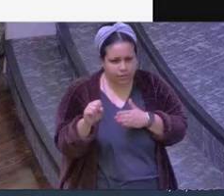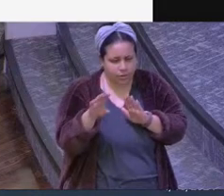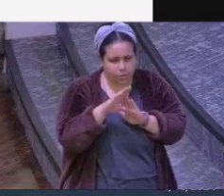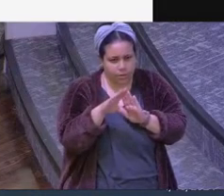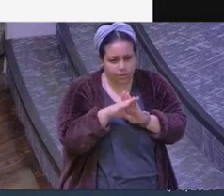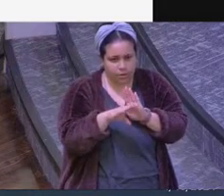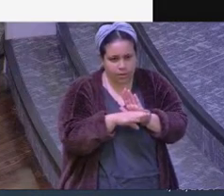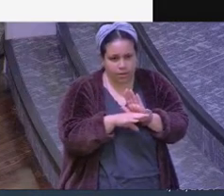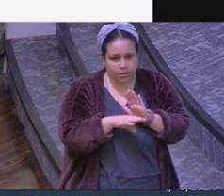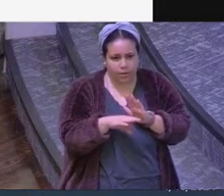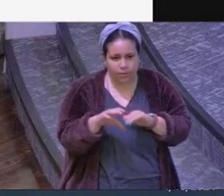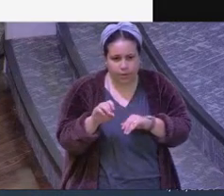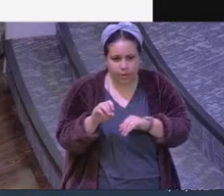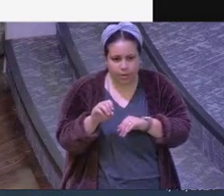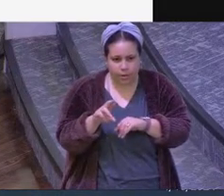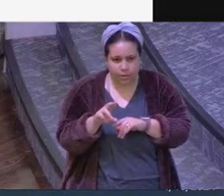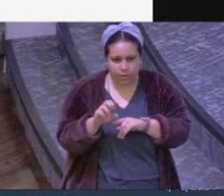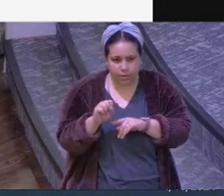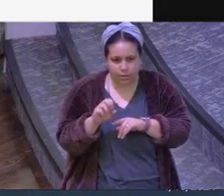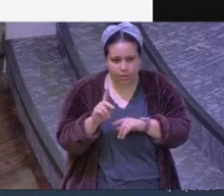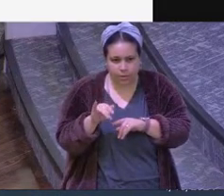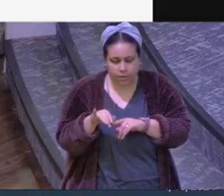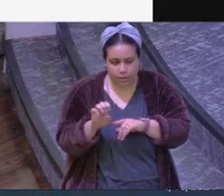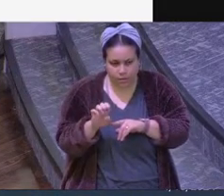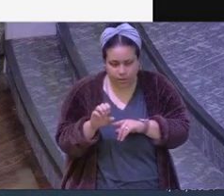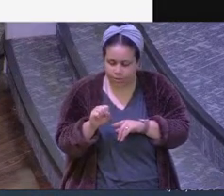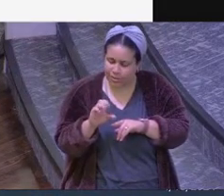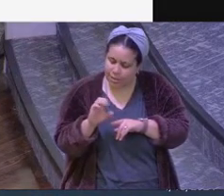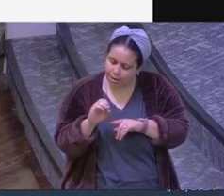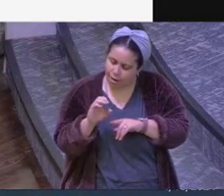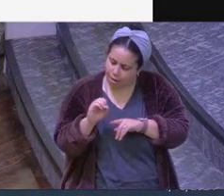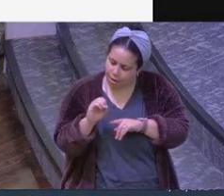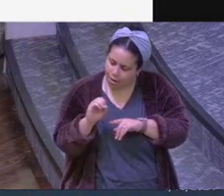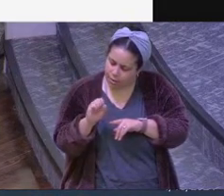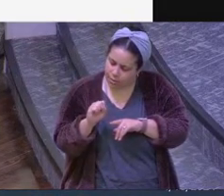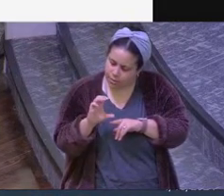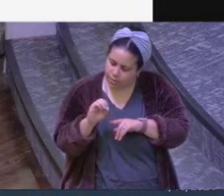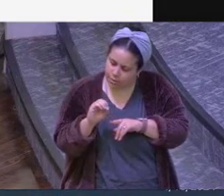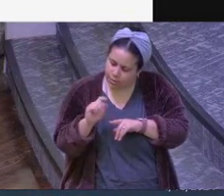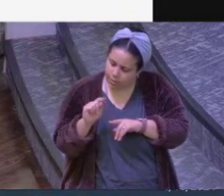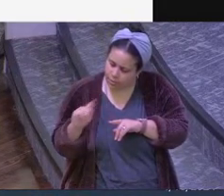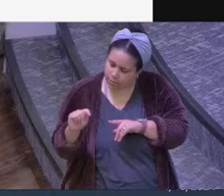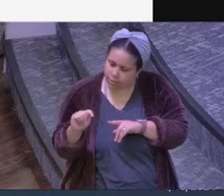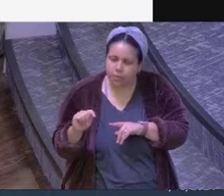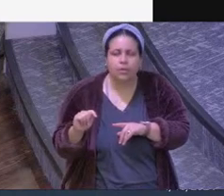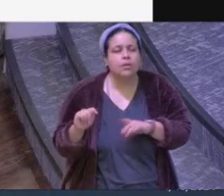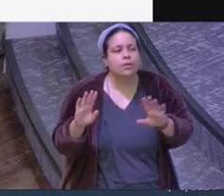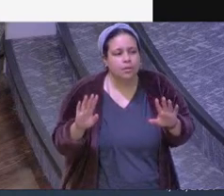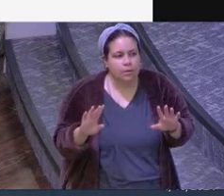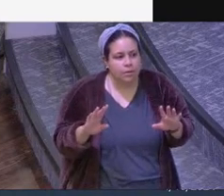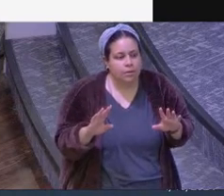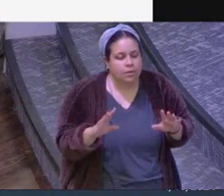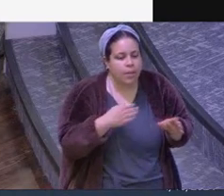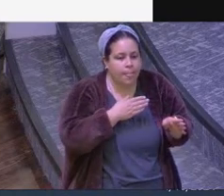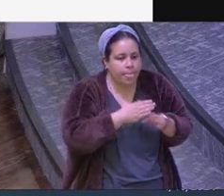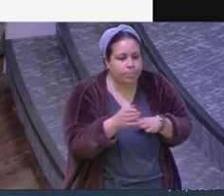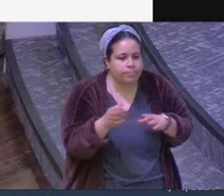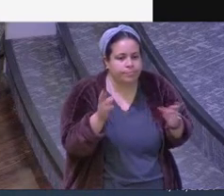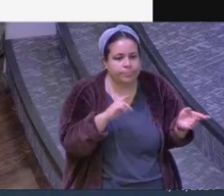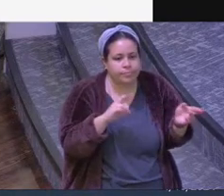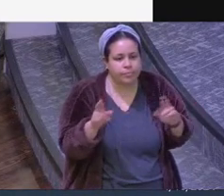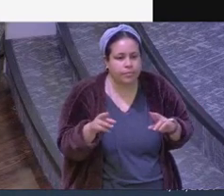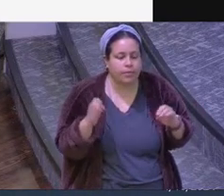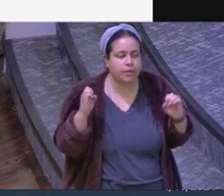Scott can definitely speak to this probably better than I can. On the Center for Readiness, English and Career Education, it would be two teachers and one